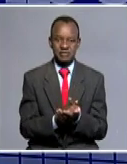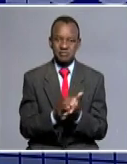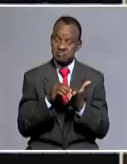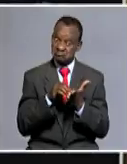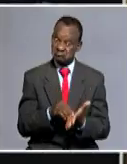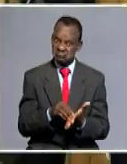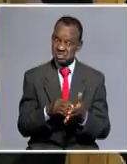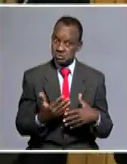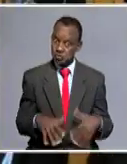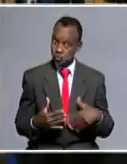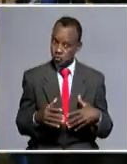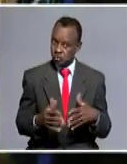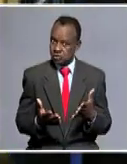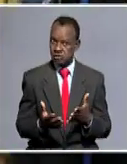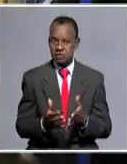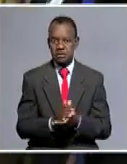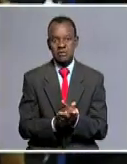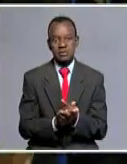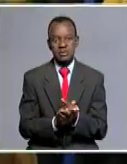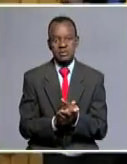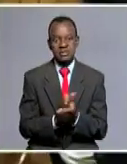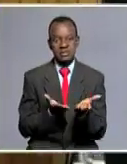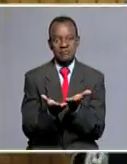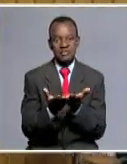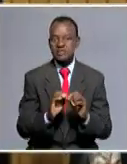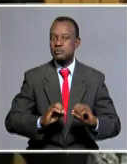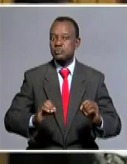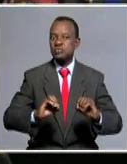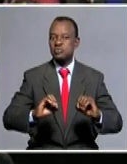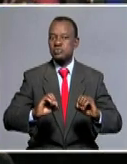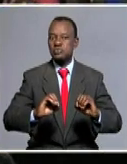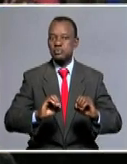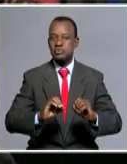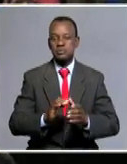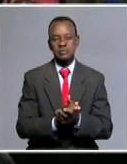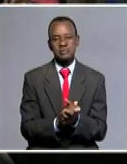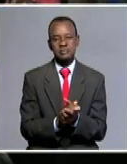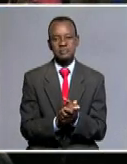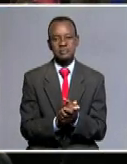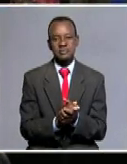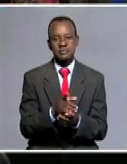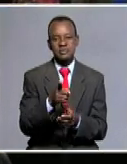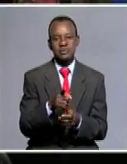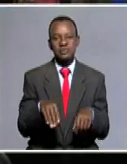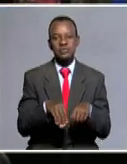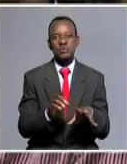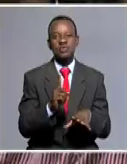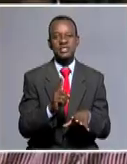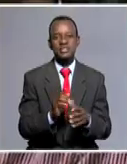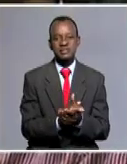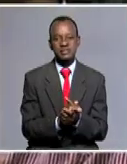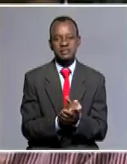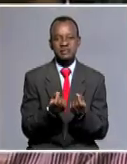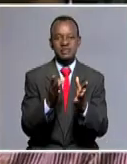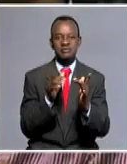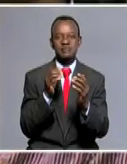infrastructure. How much of a burden is this situation against your noble initiatives? Really, that's why we are